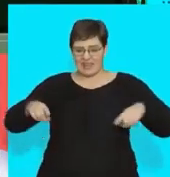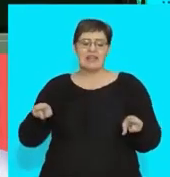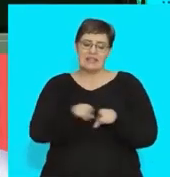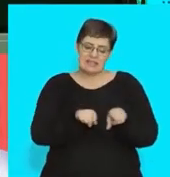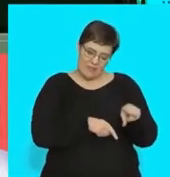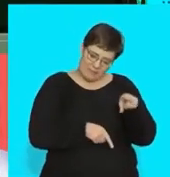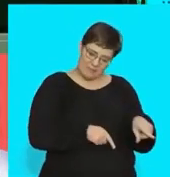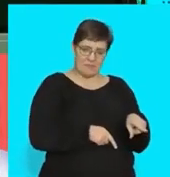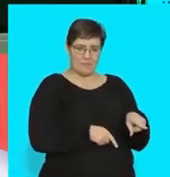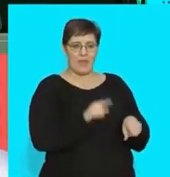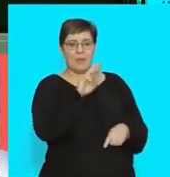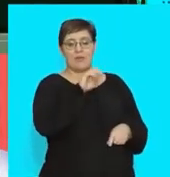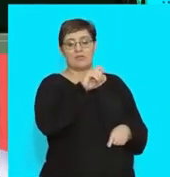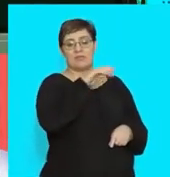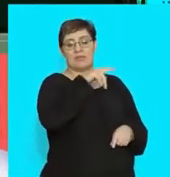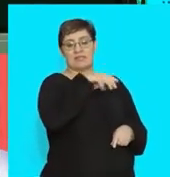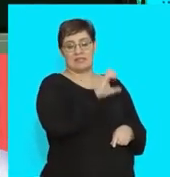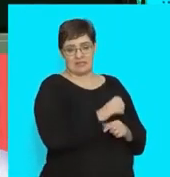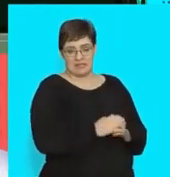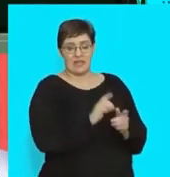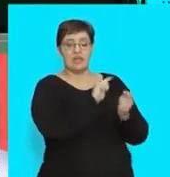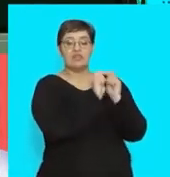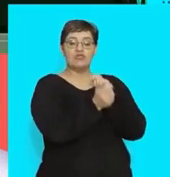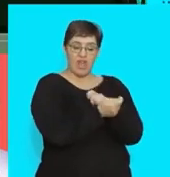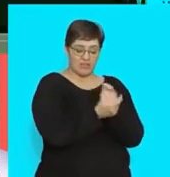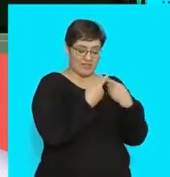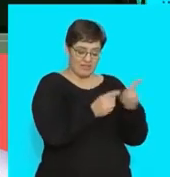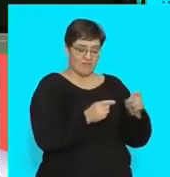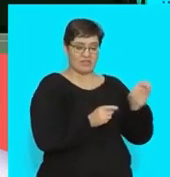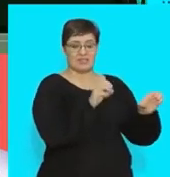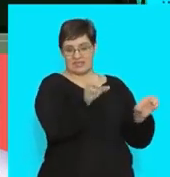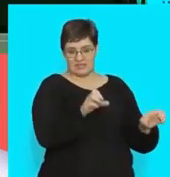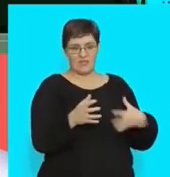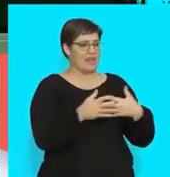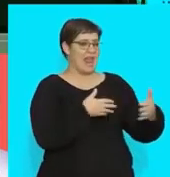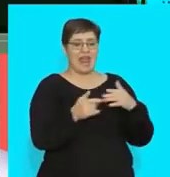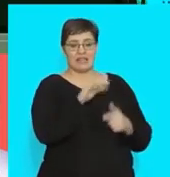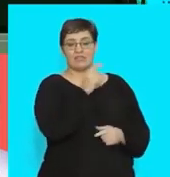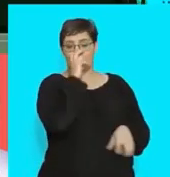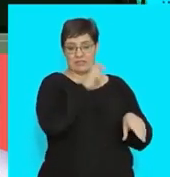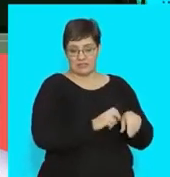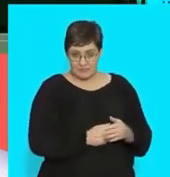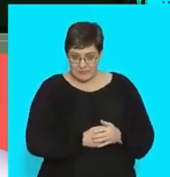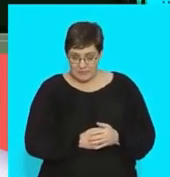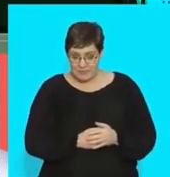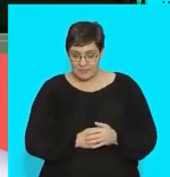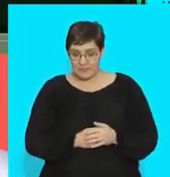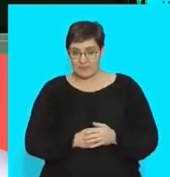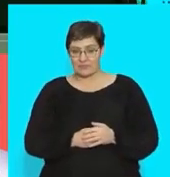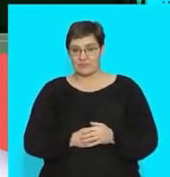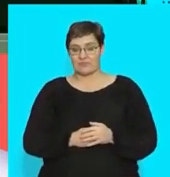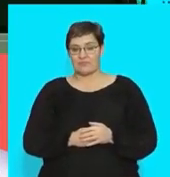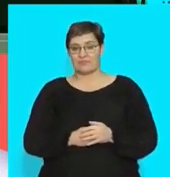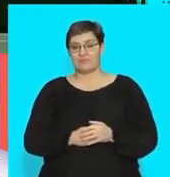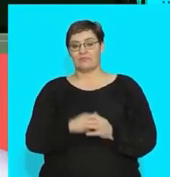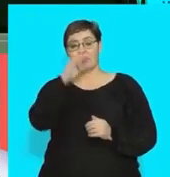the meristematic tissue. It changes and differentiates into any of the tissues that we're going to look at. Okay.